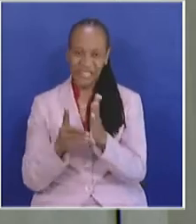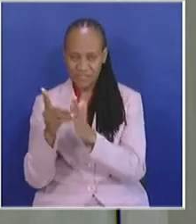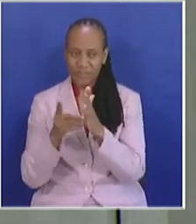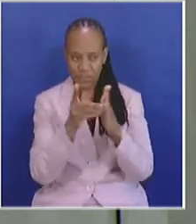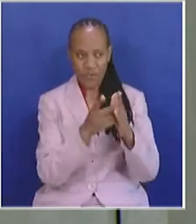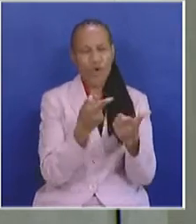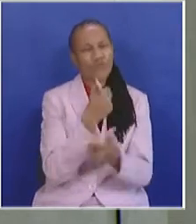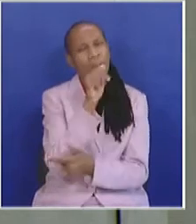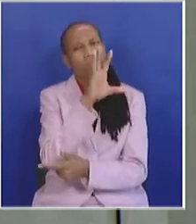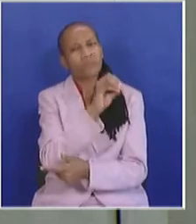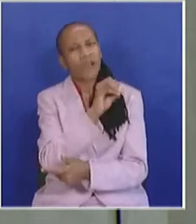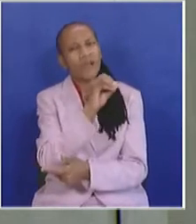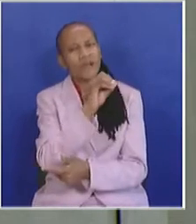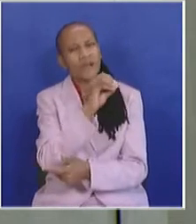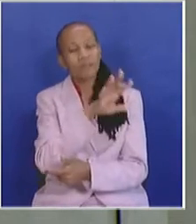from